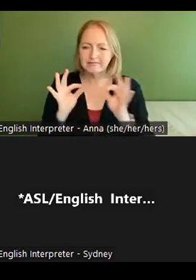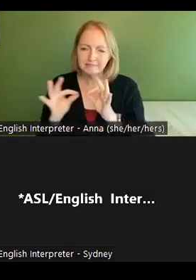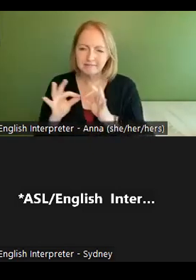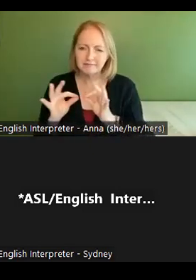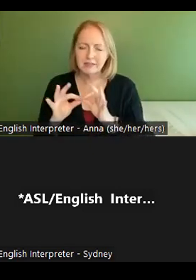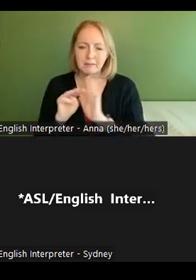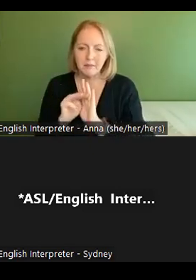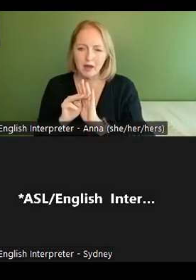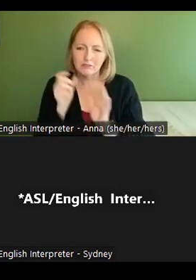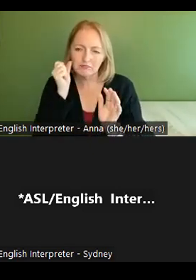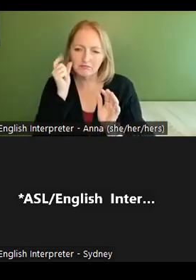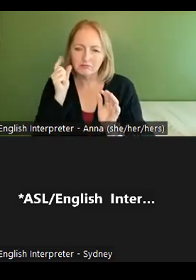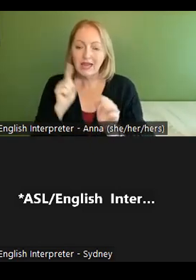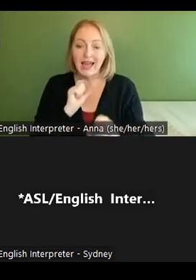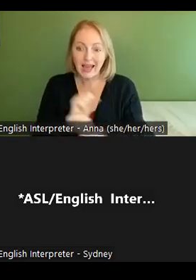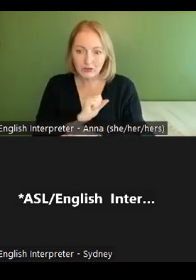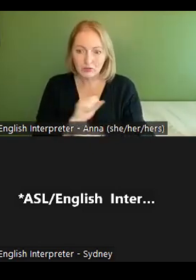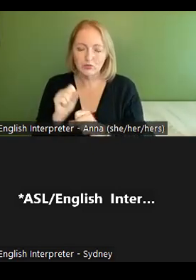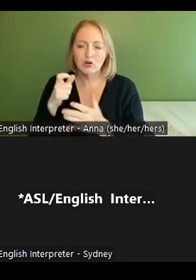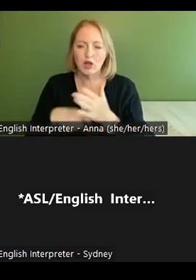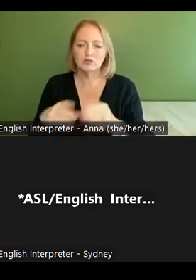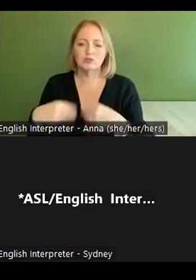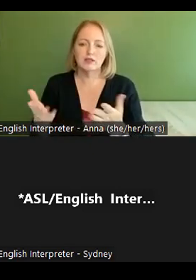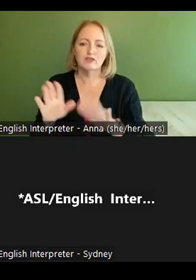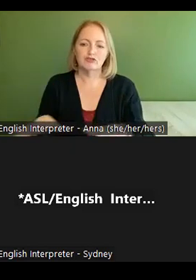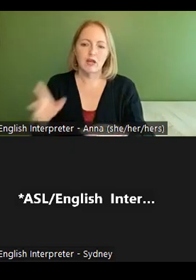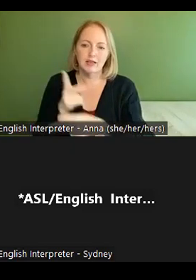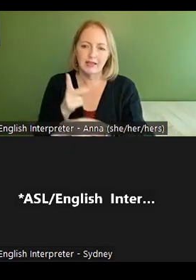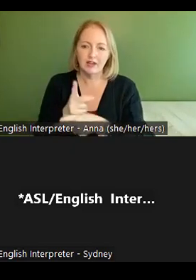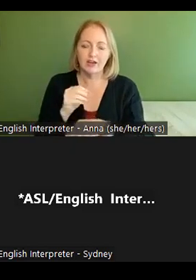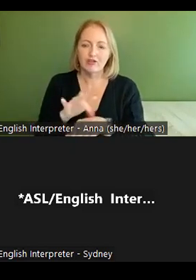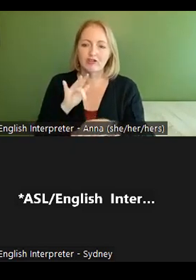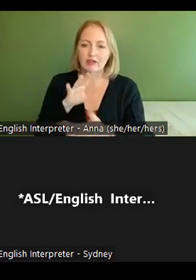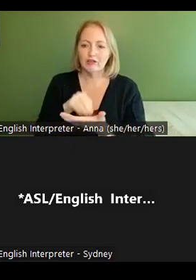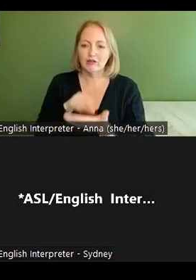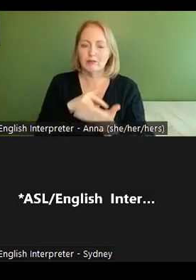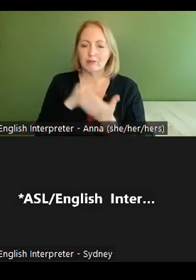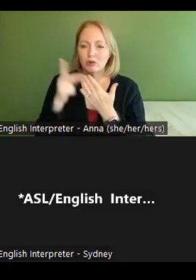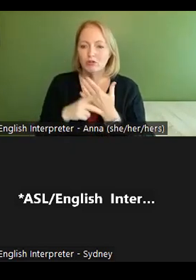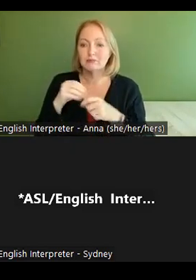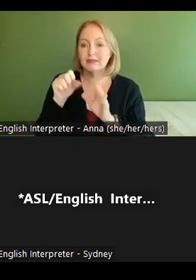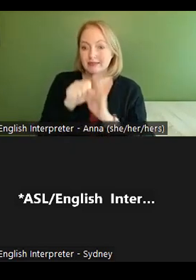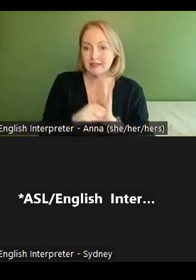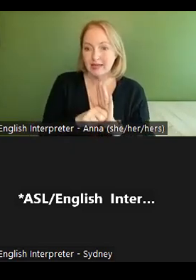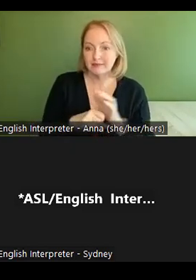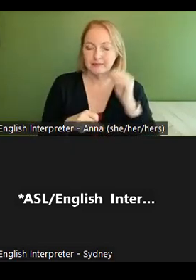model to understand the actual costs of delivering childcare and early learning programs in the state.